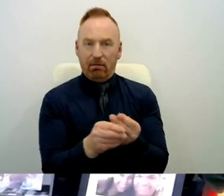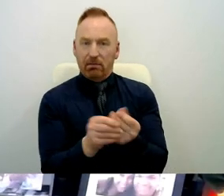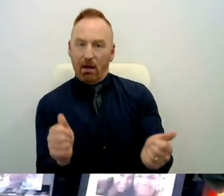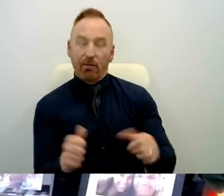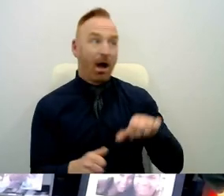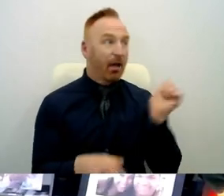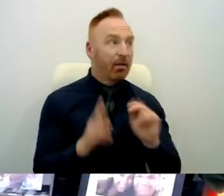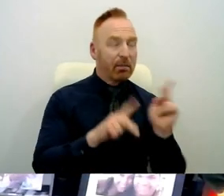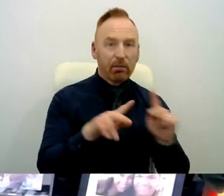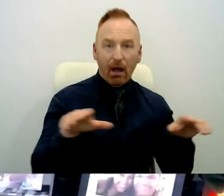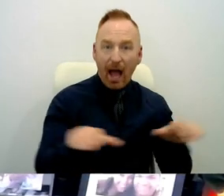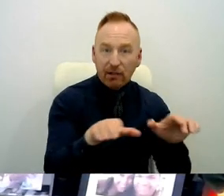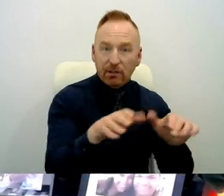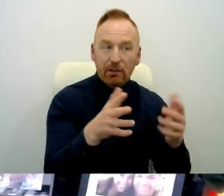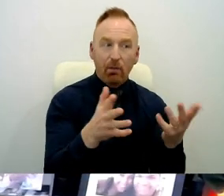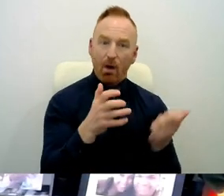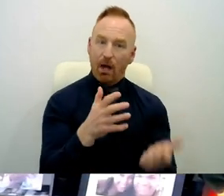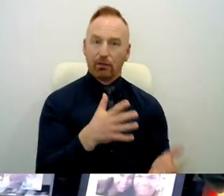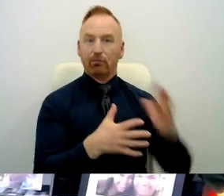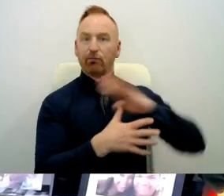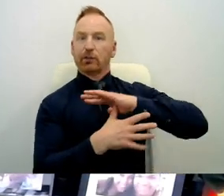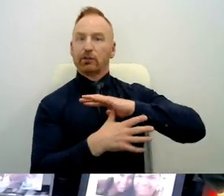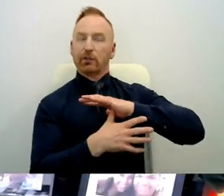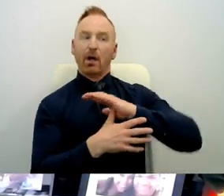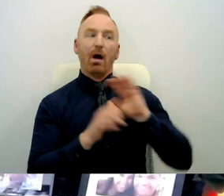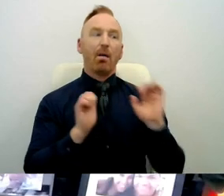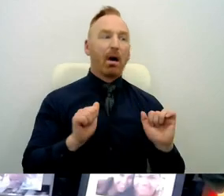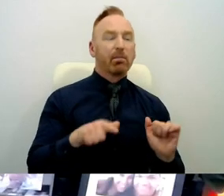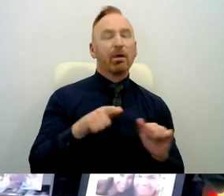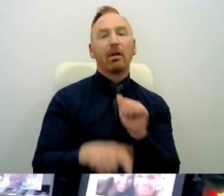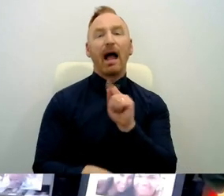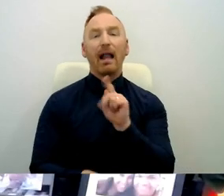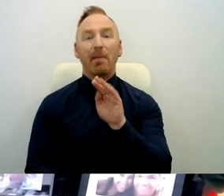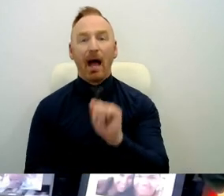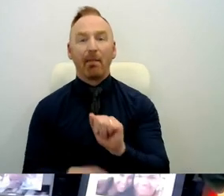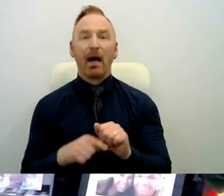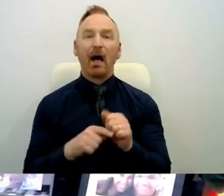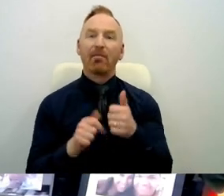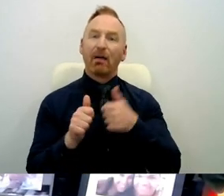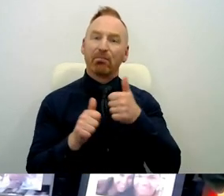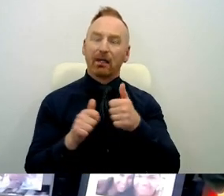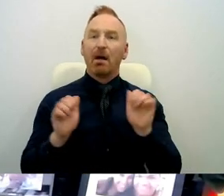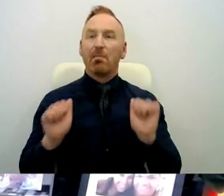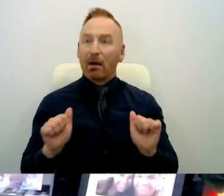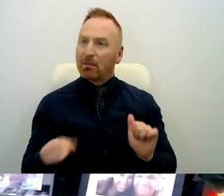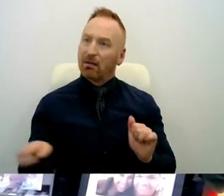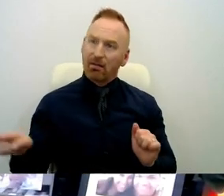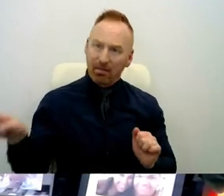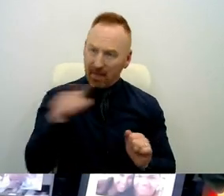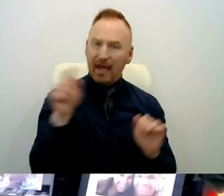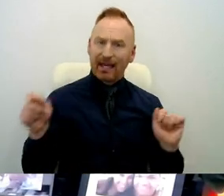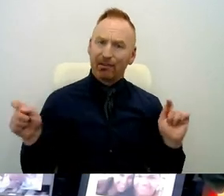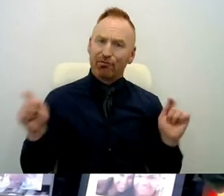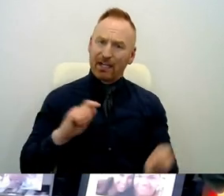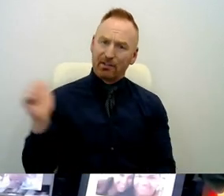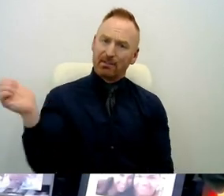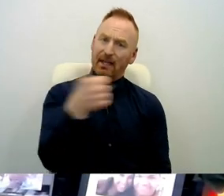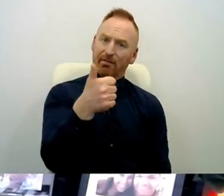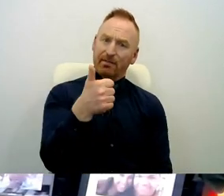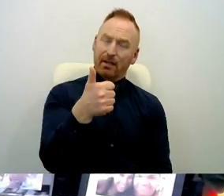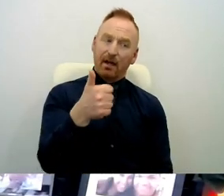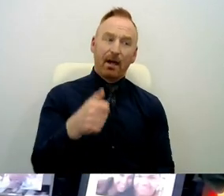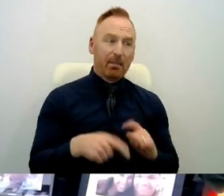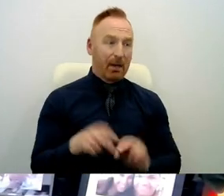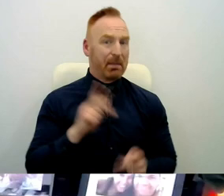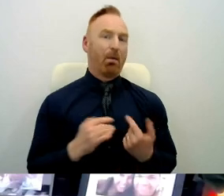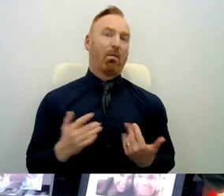who wanted other actions to be tried first, to give officials in Alabama another chance to make voluntary changes, even at the